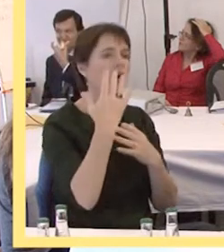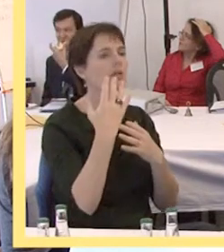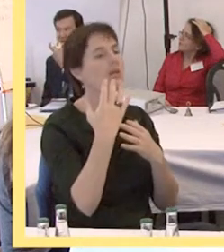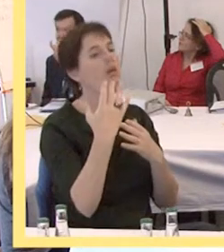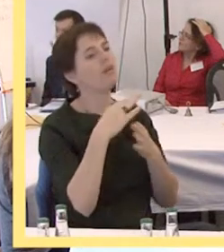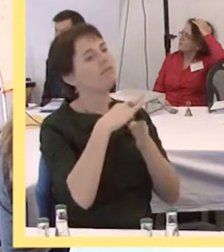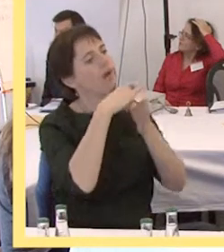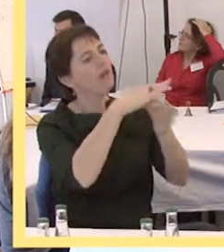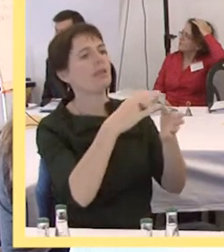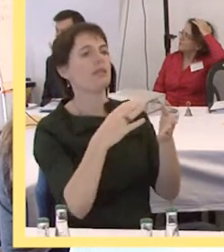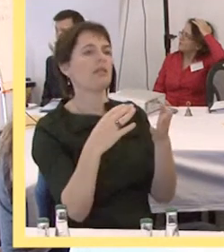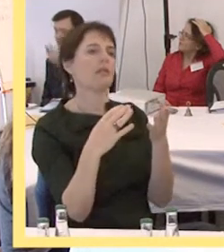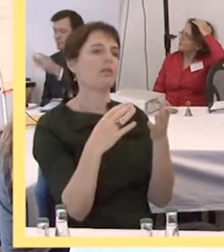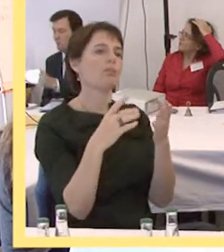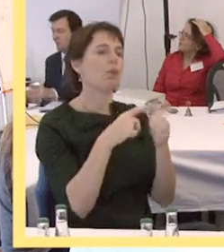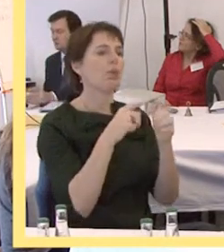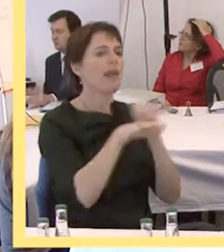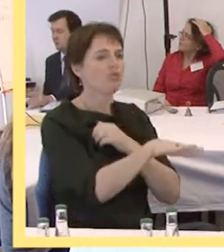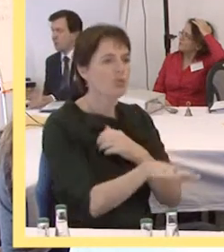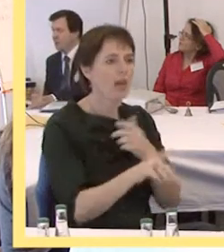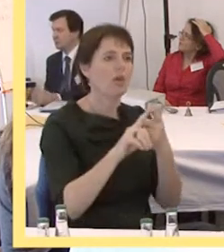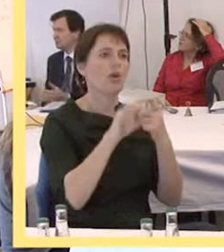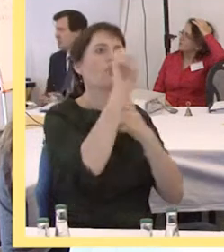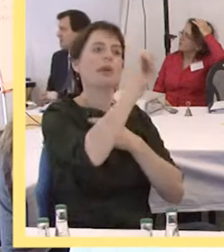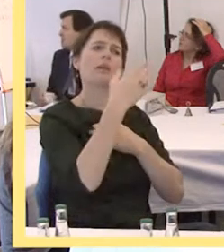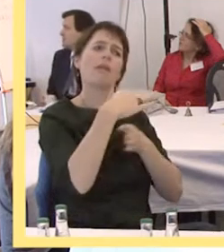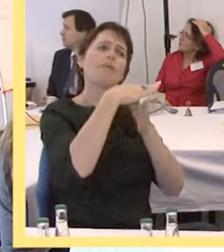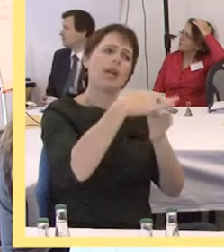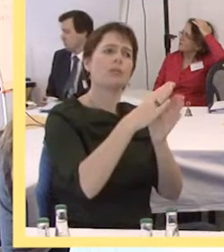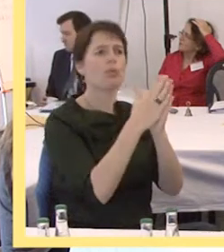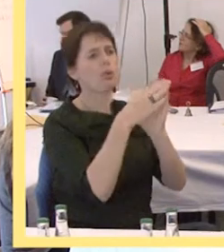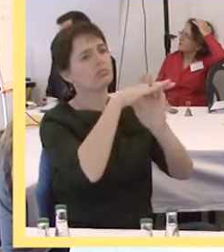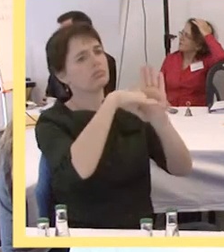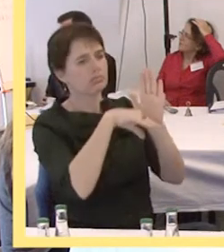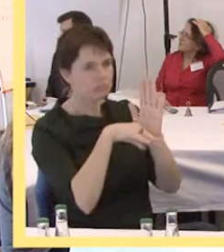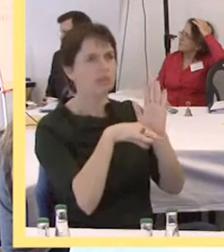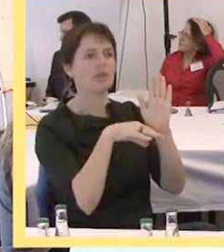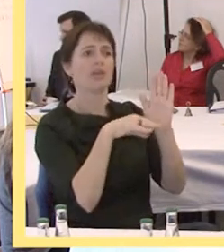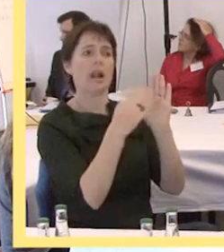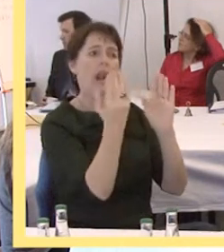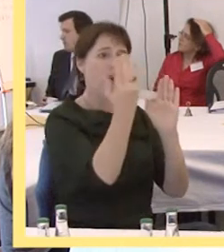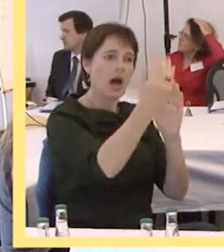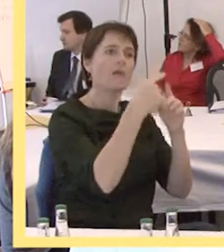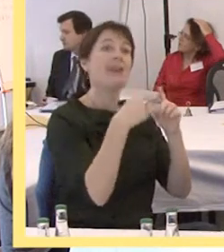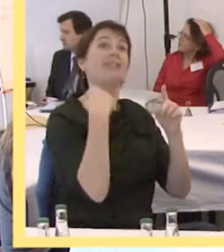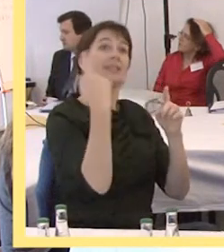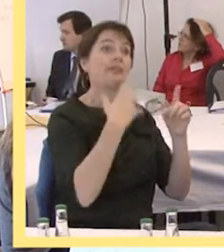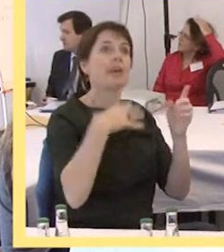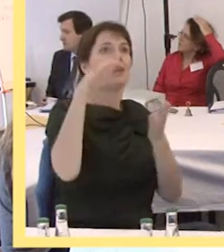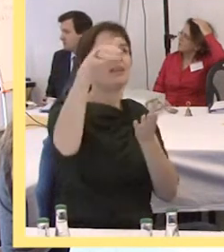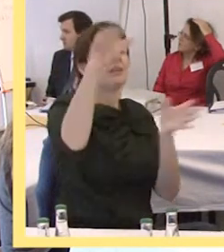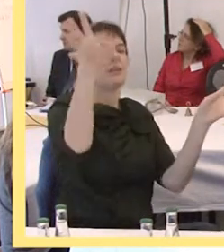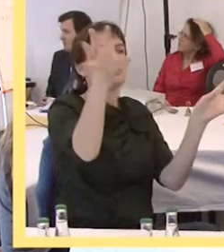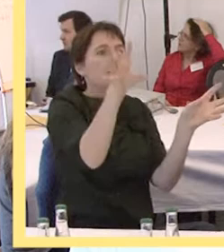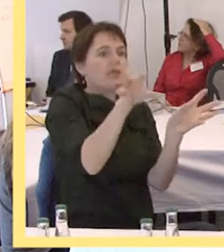the international level as well as on the European level. And we will try to combine them into a comprehensive guideline